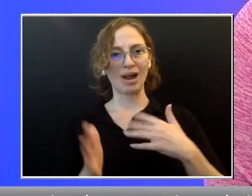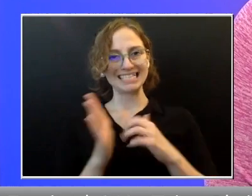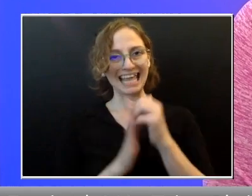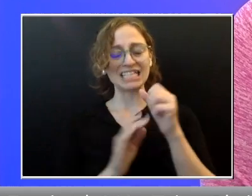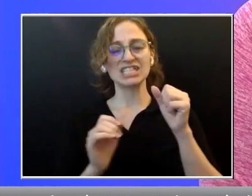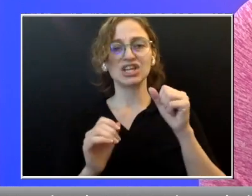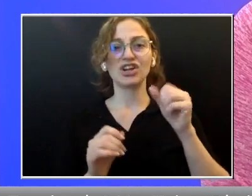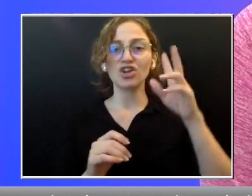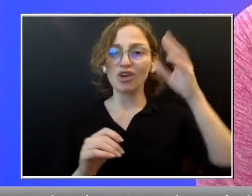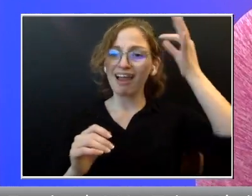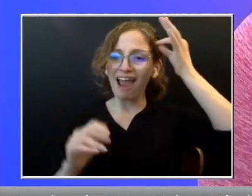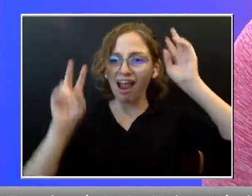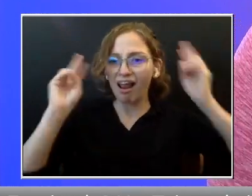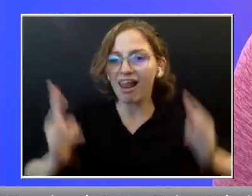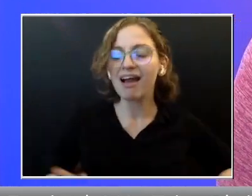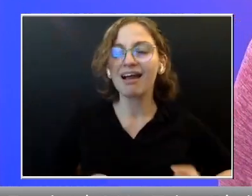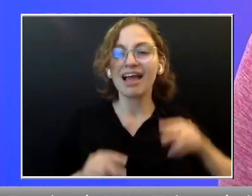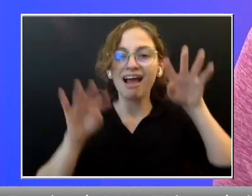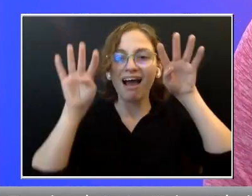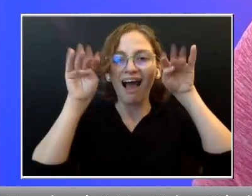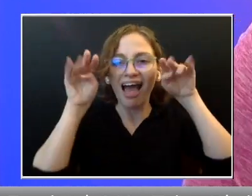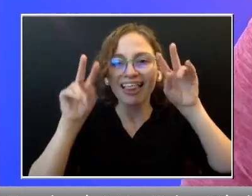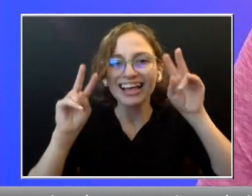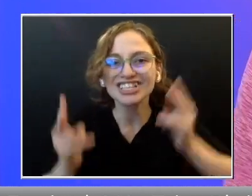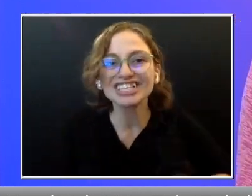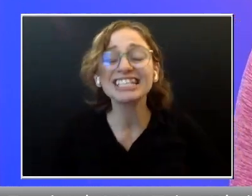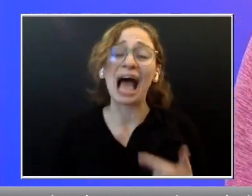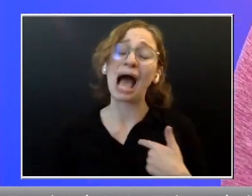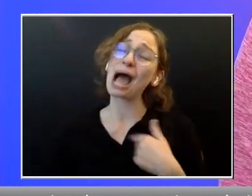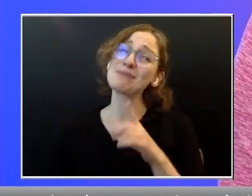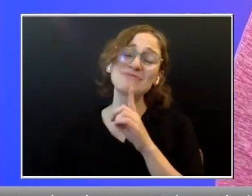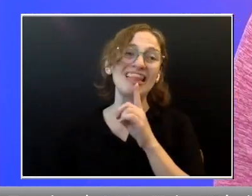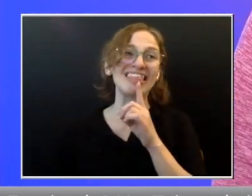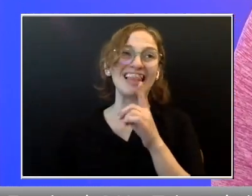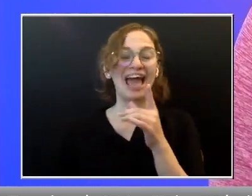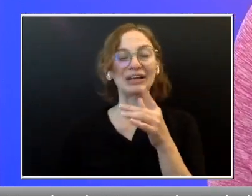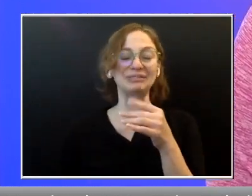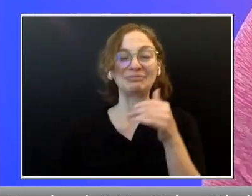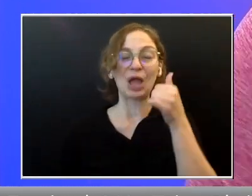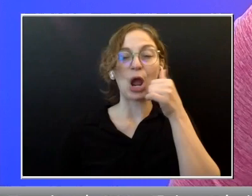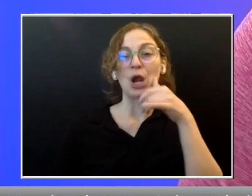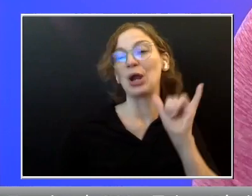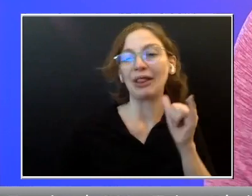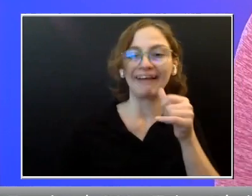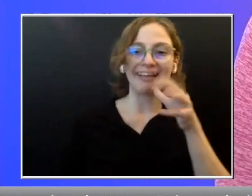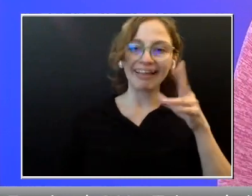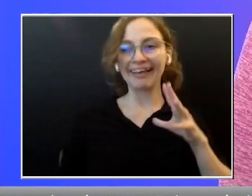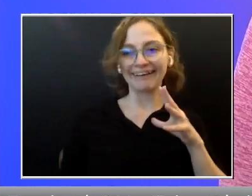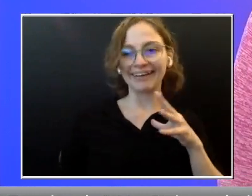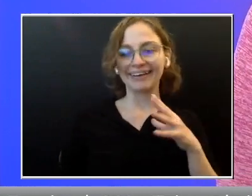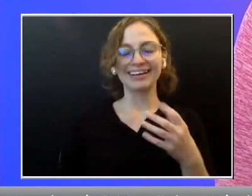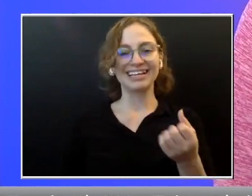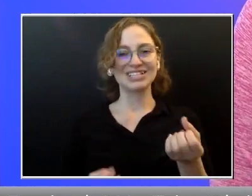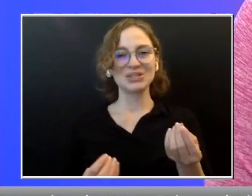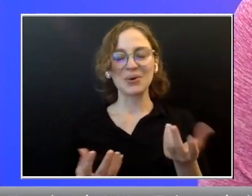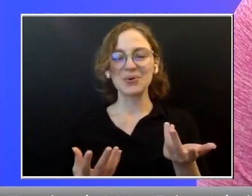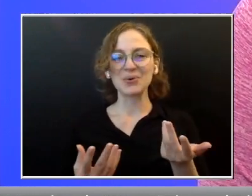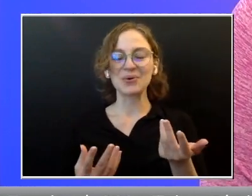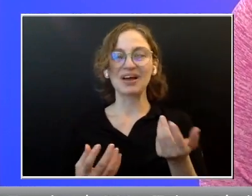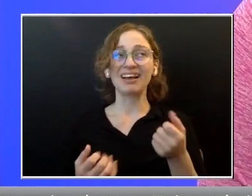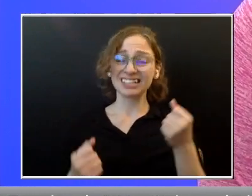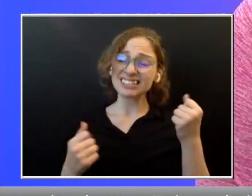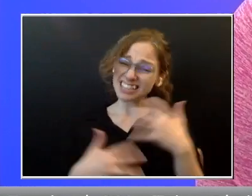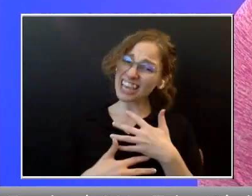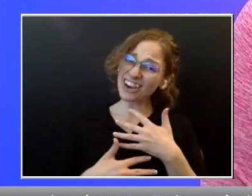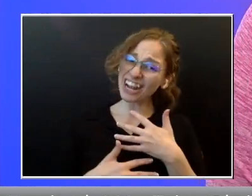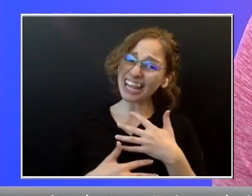know, everything. And I'm a total girly girl, you know, and so it's very scary. And I